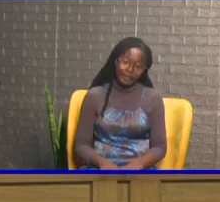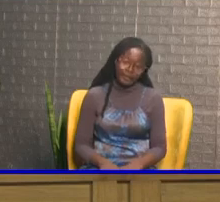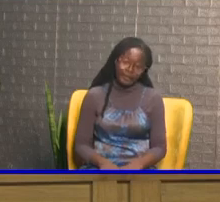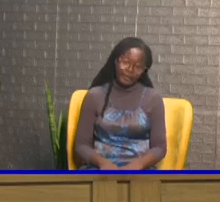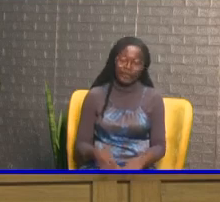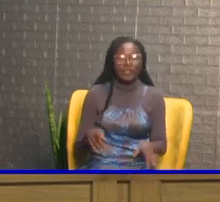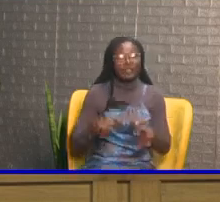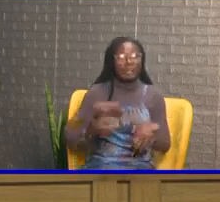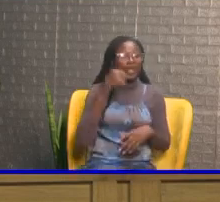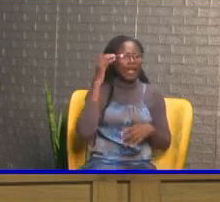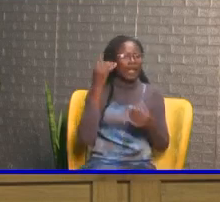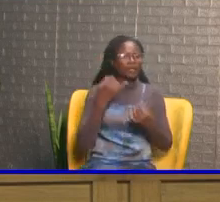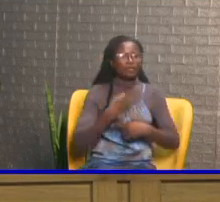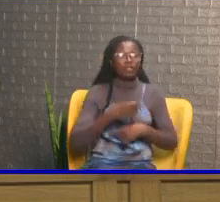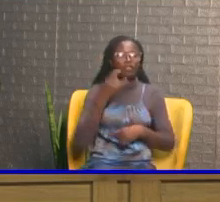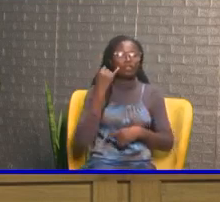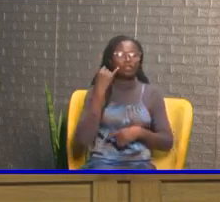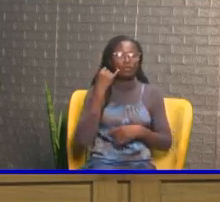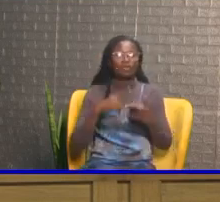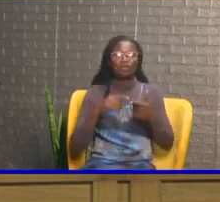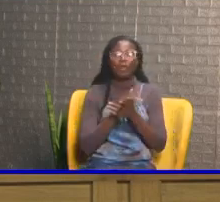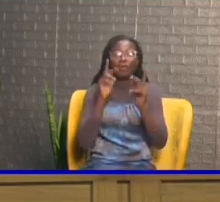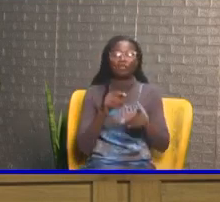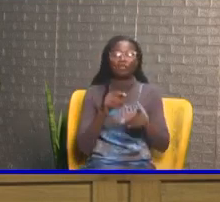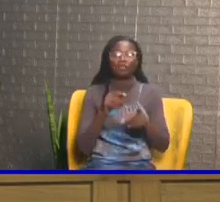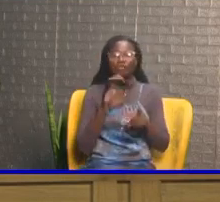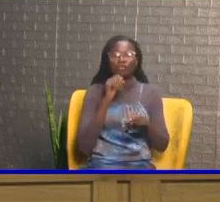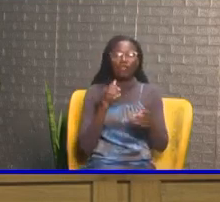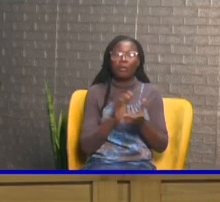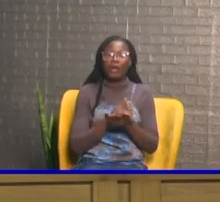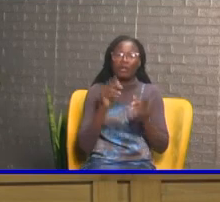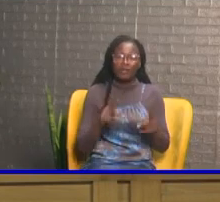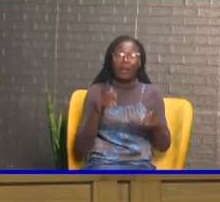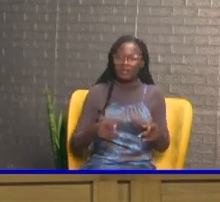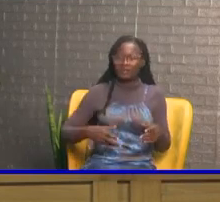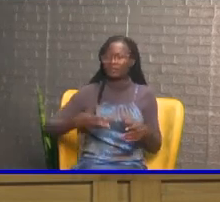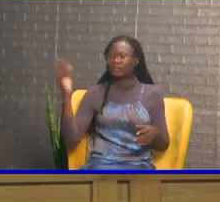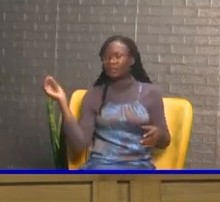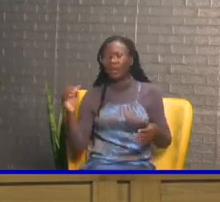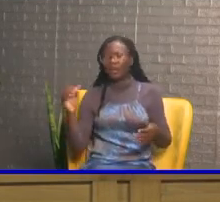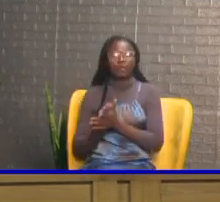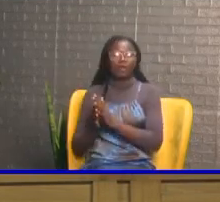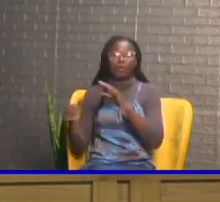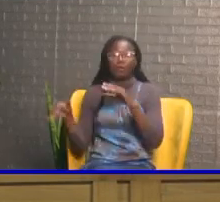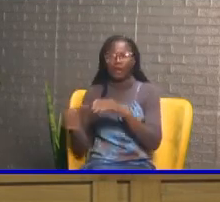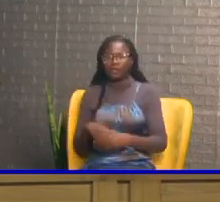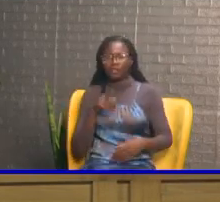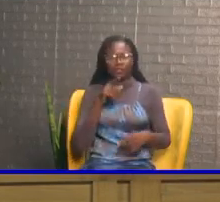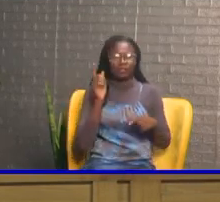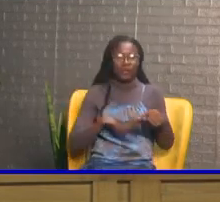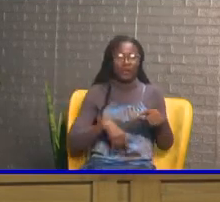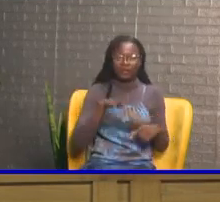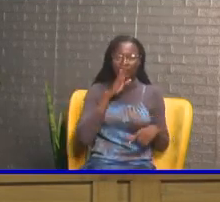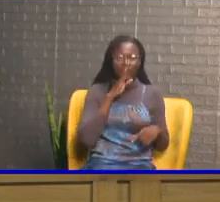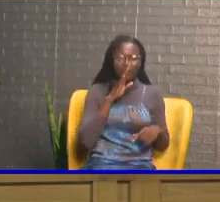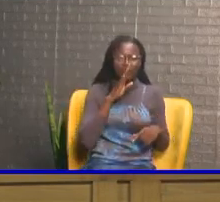to marry somebody. You didn't marry the person. The person has gone. The person is married. You can't be in regret. The only